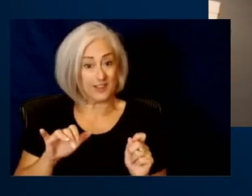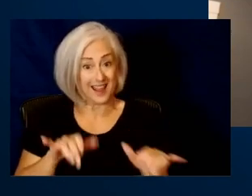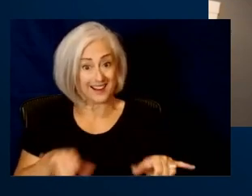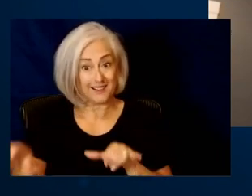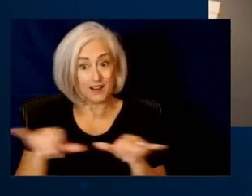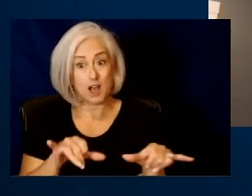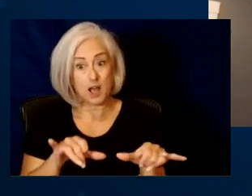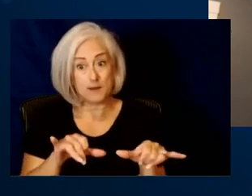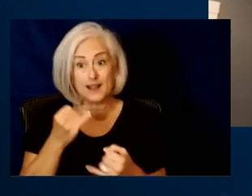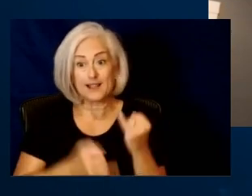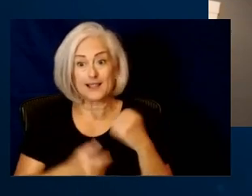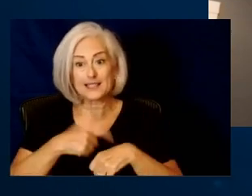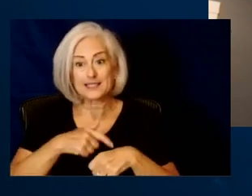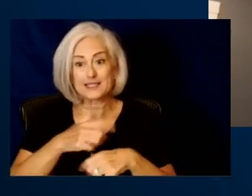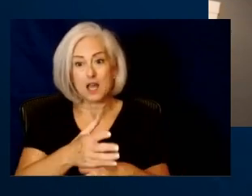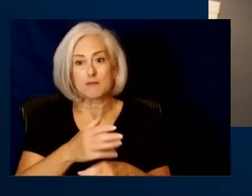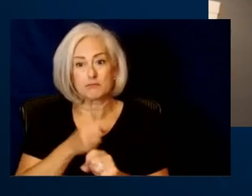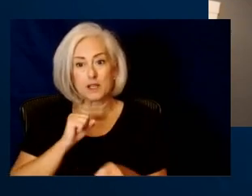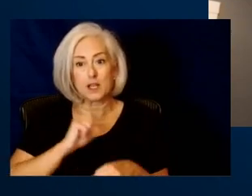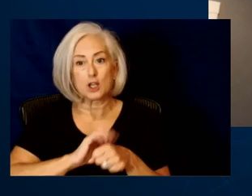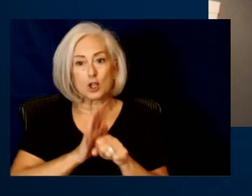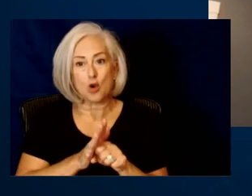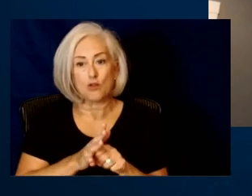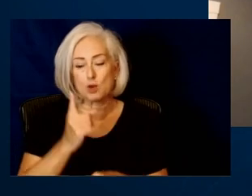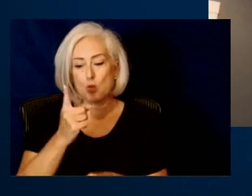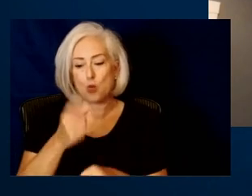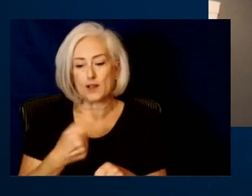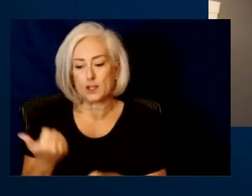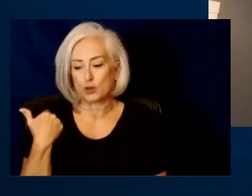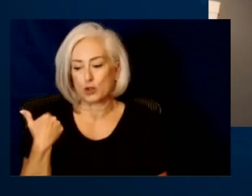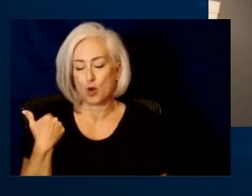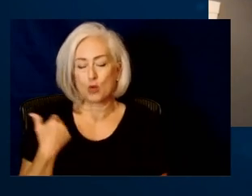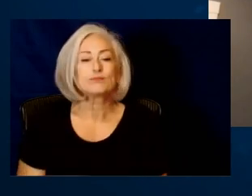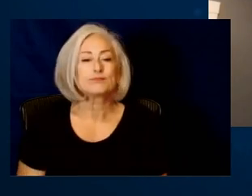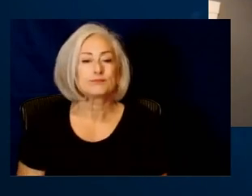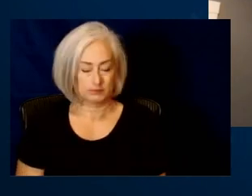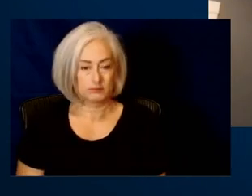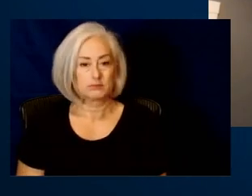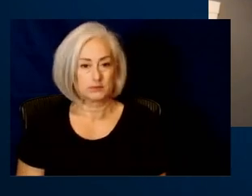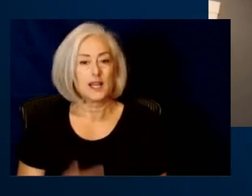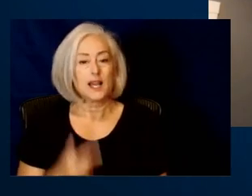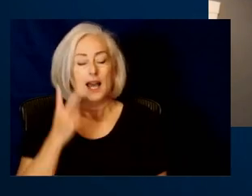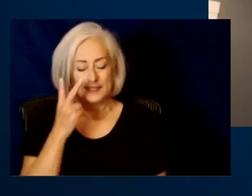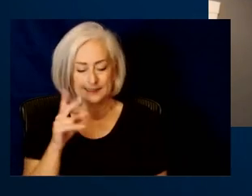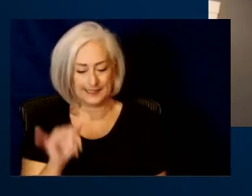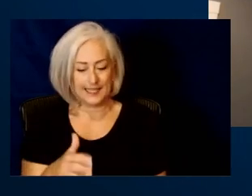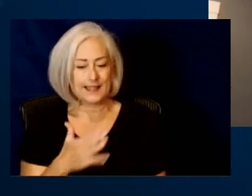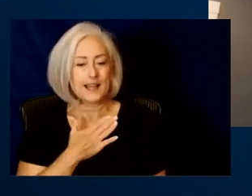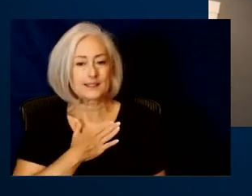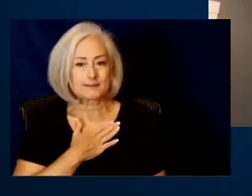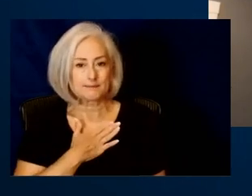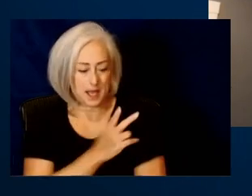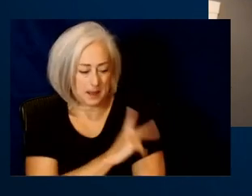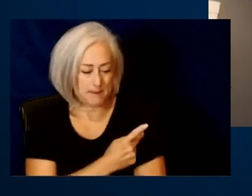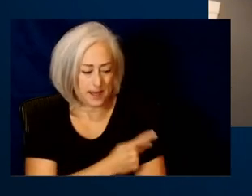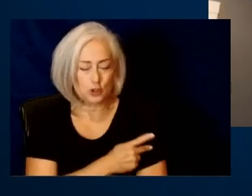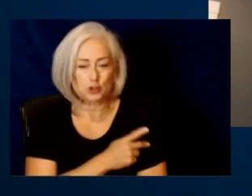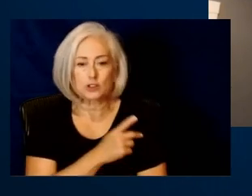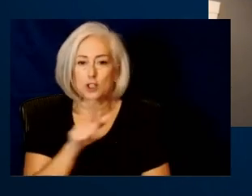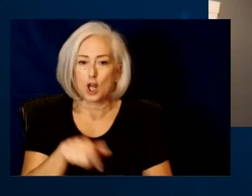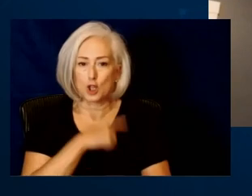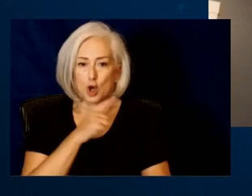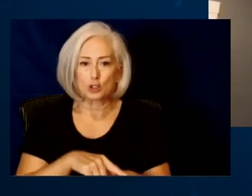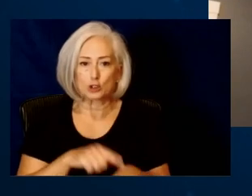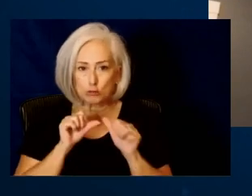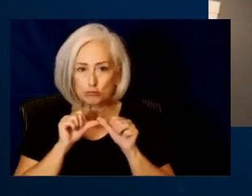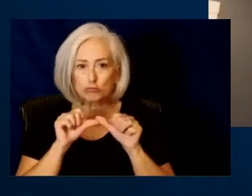COVID was a year ago. You know, we're seeing that, Hawkeye. I've seen some of my patients as well. Lots of long-term changes. And I think, Mario, you mentioned this earlier.